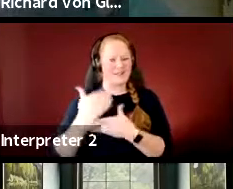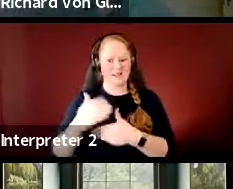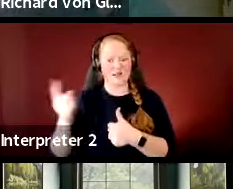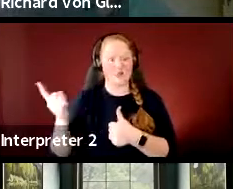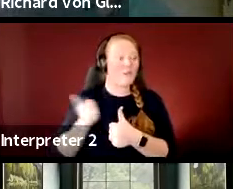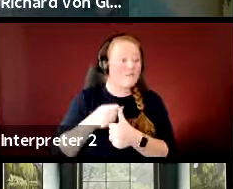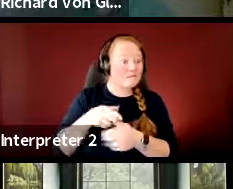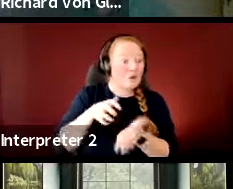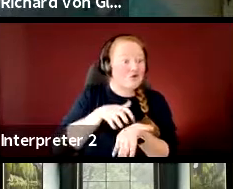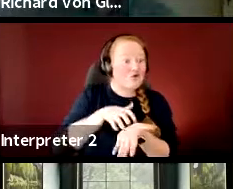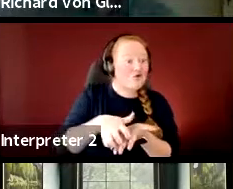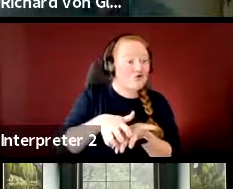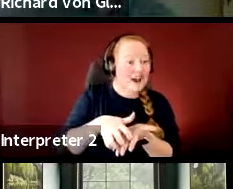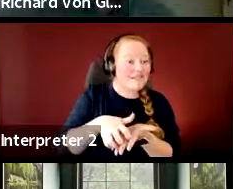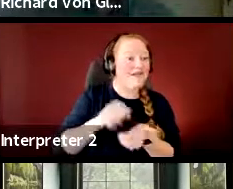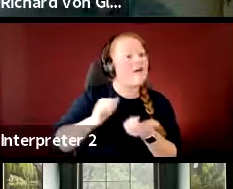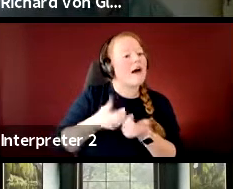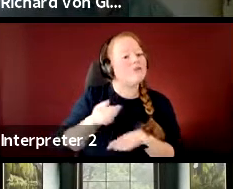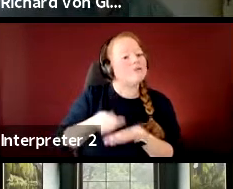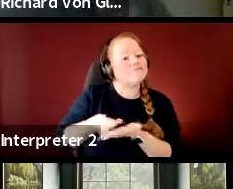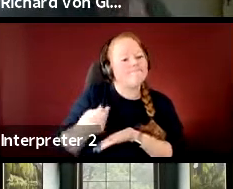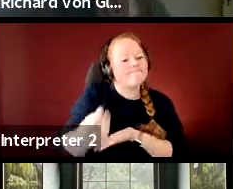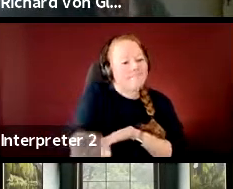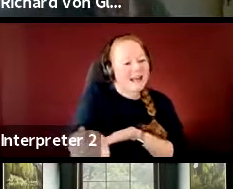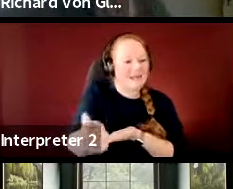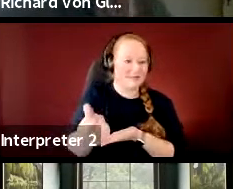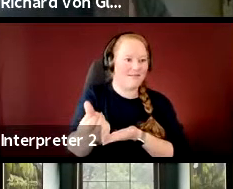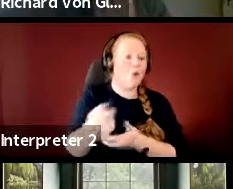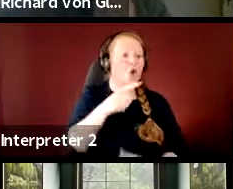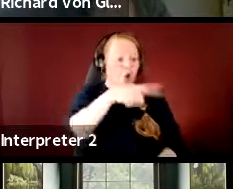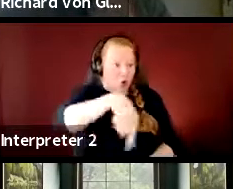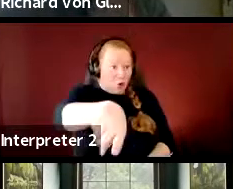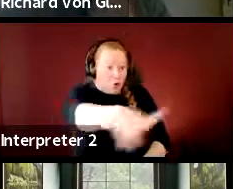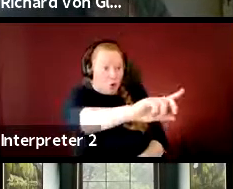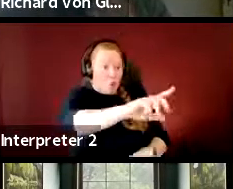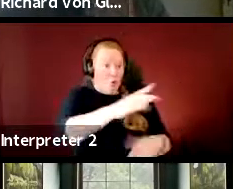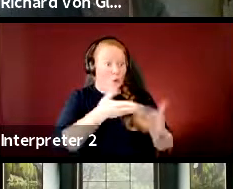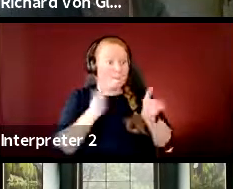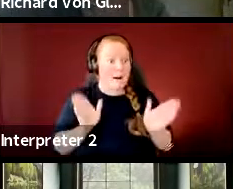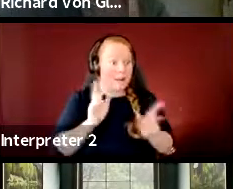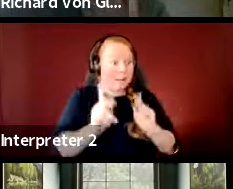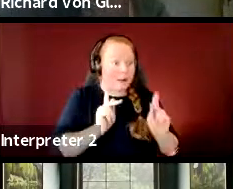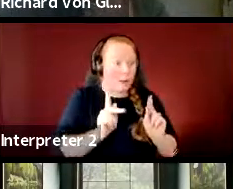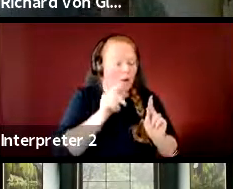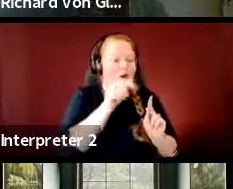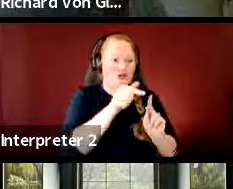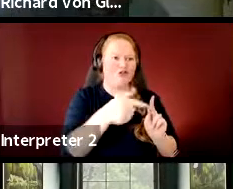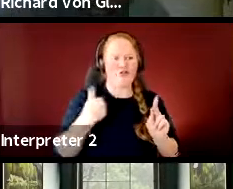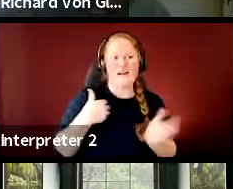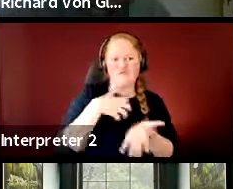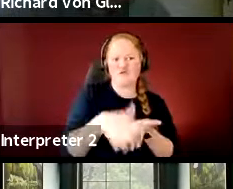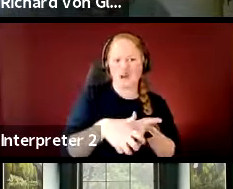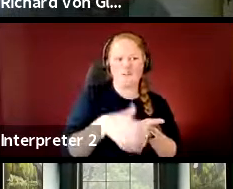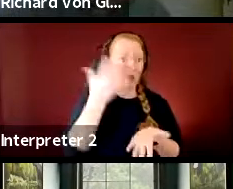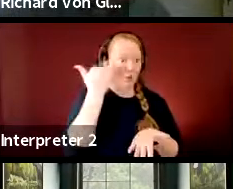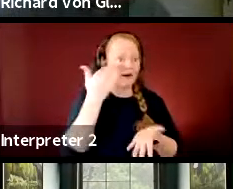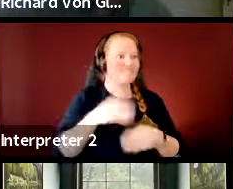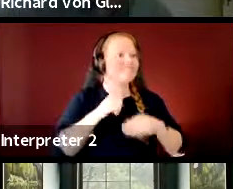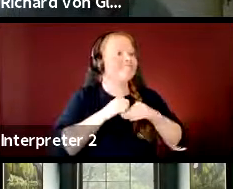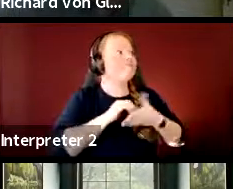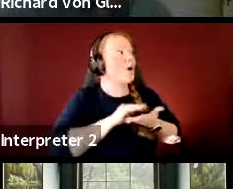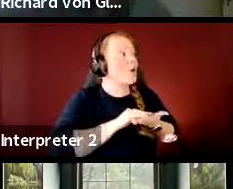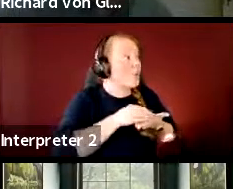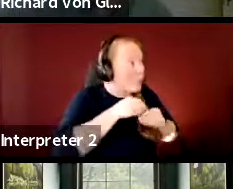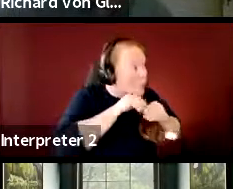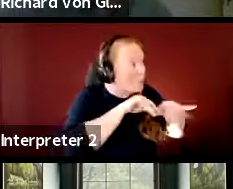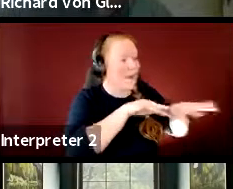draft spending proposals. You, the public, got the first draft already because it's been publicly released. The mayor got it out there as